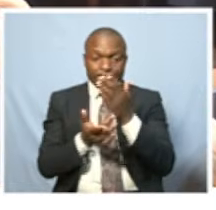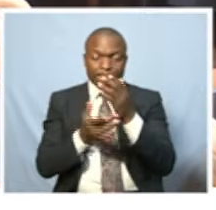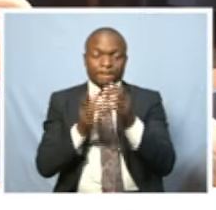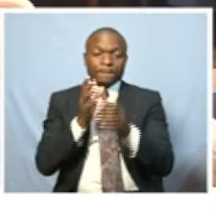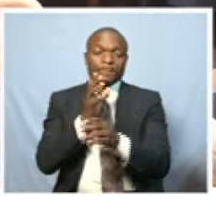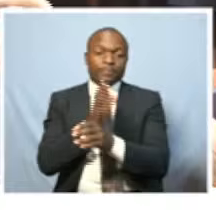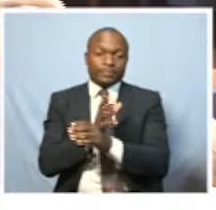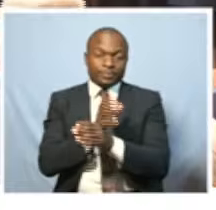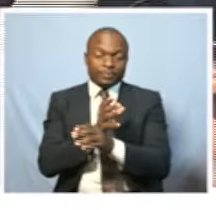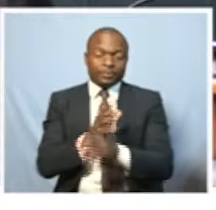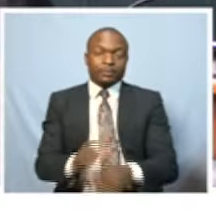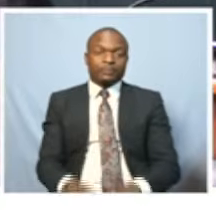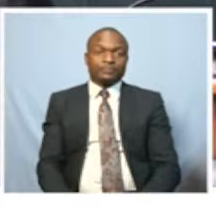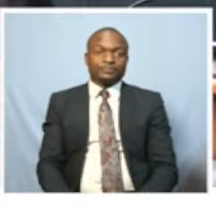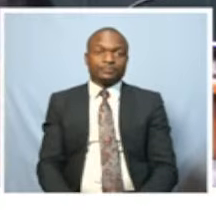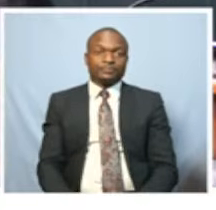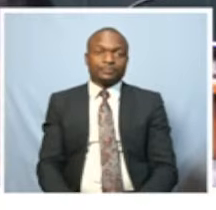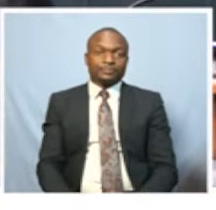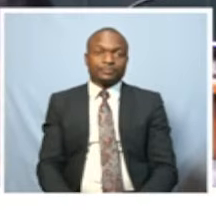and Science.